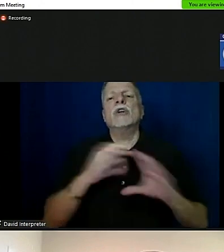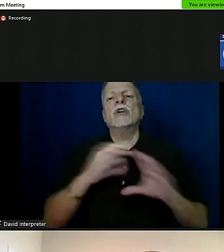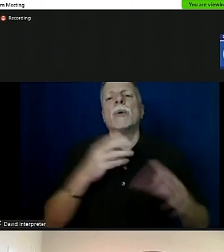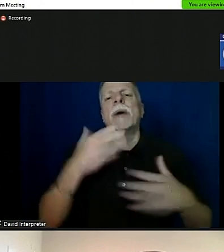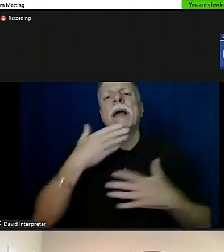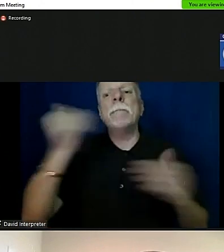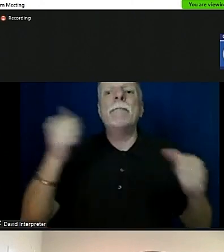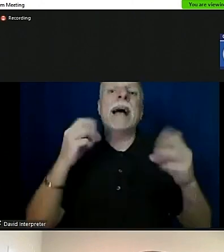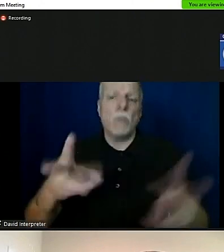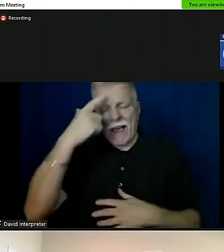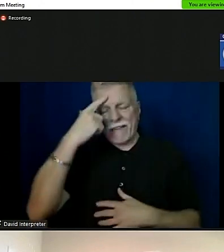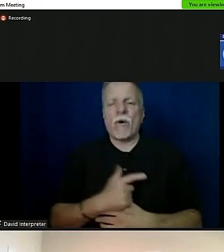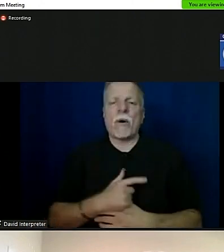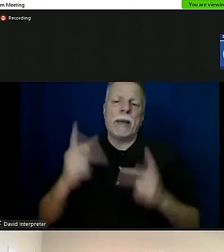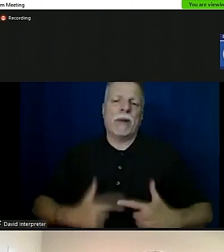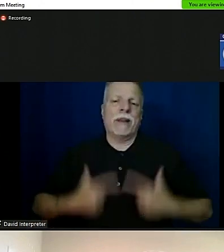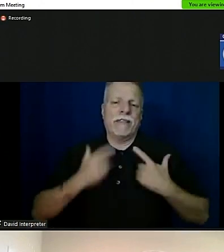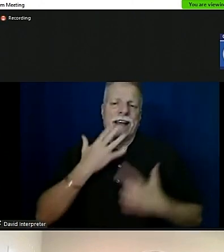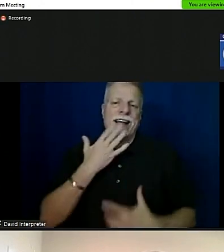access for all.